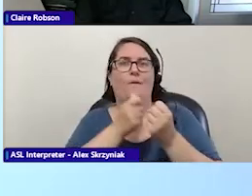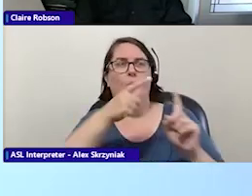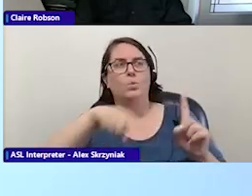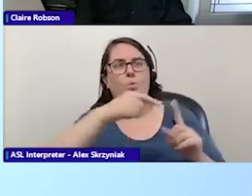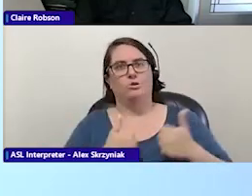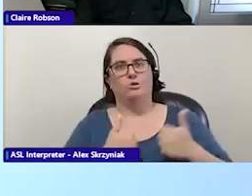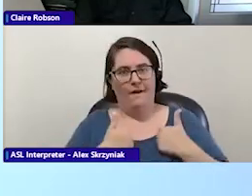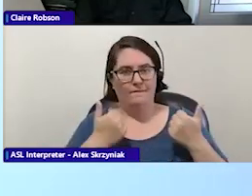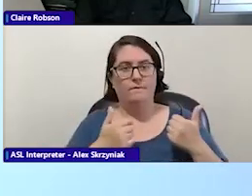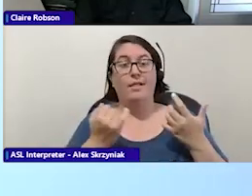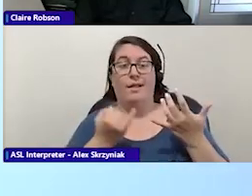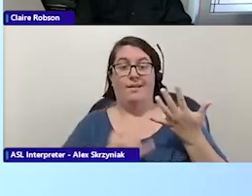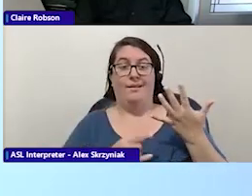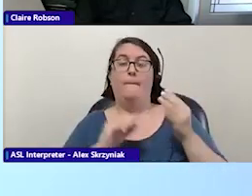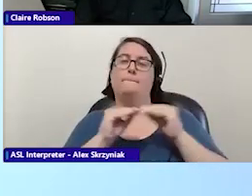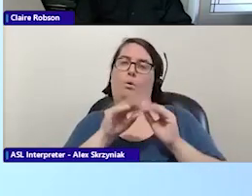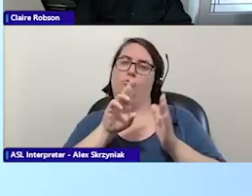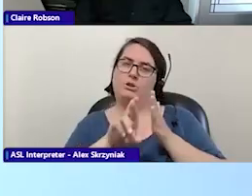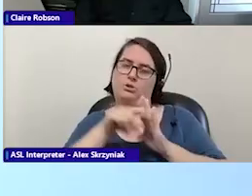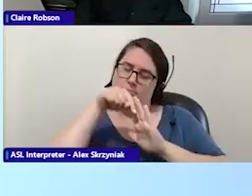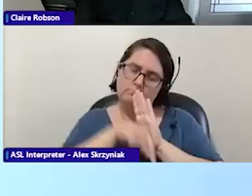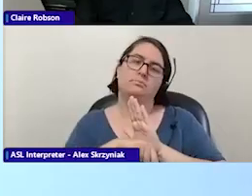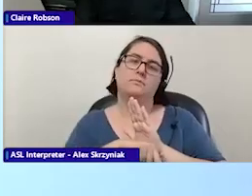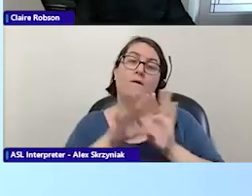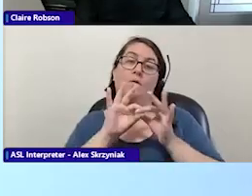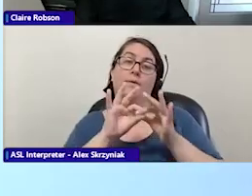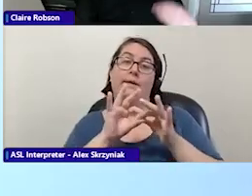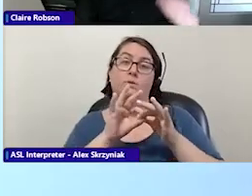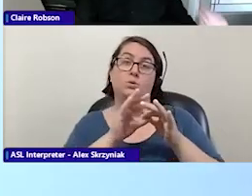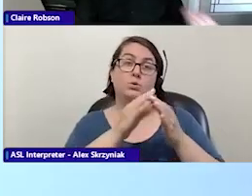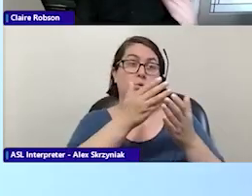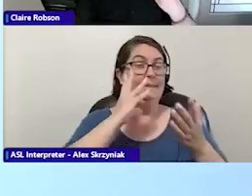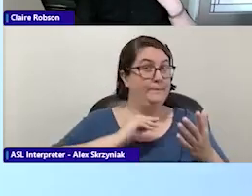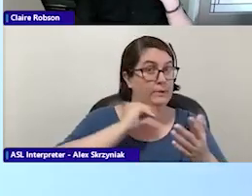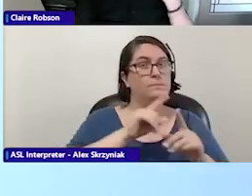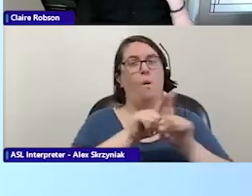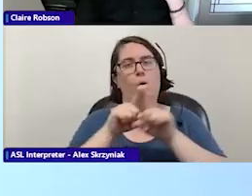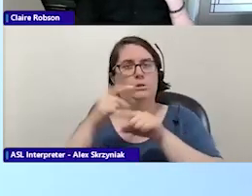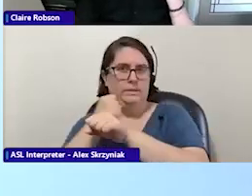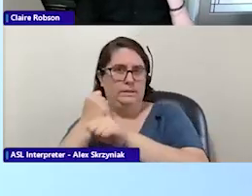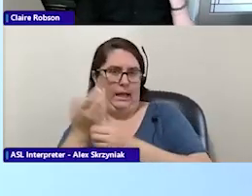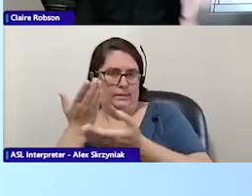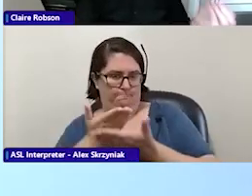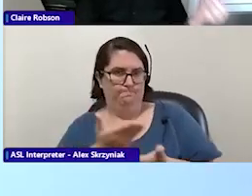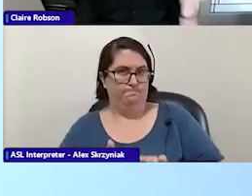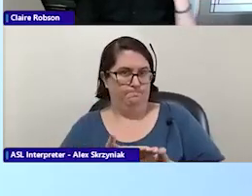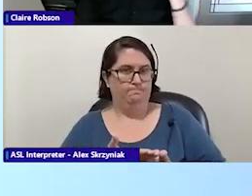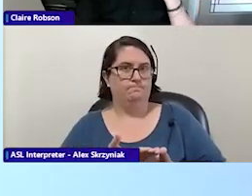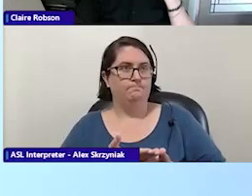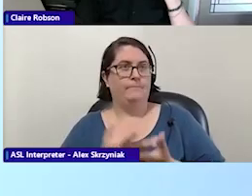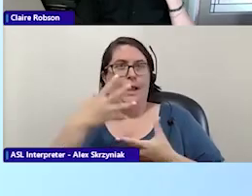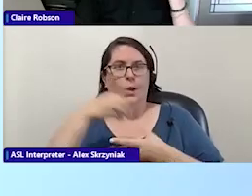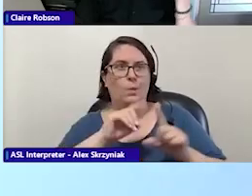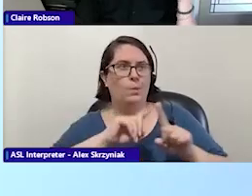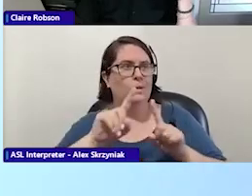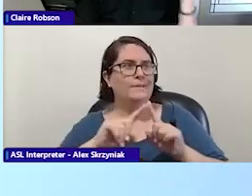course, further research, both qualitative and quantitative, including the populations, including